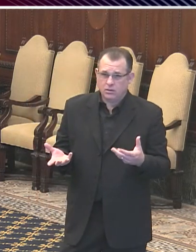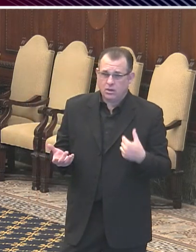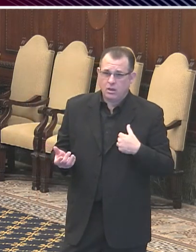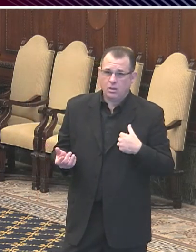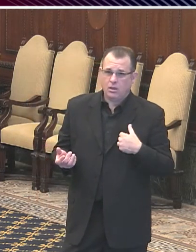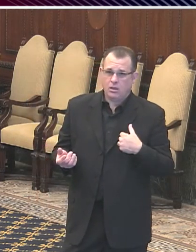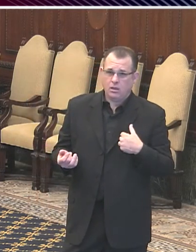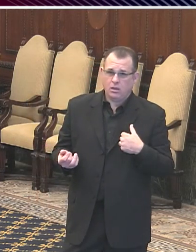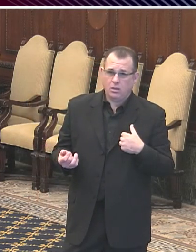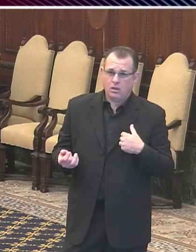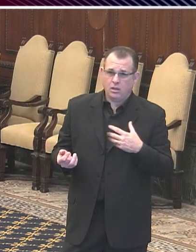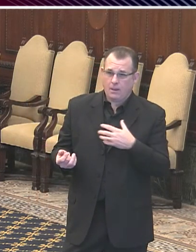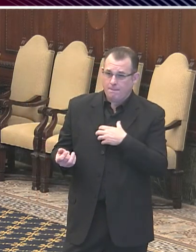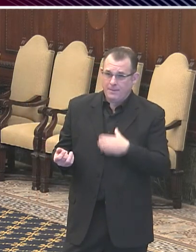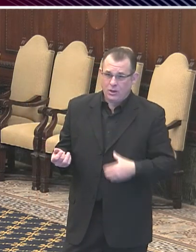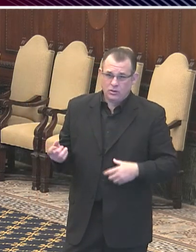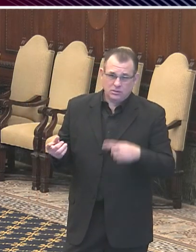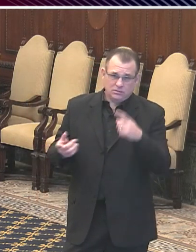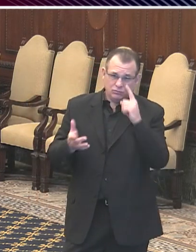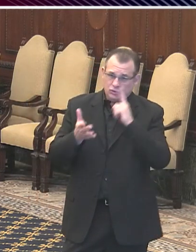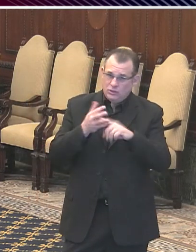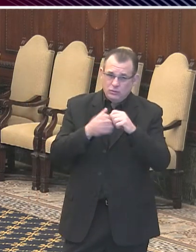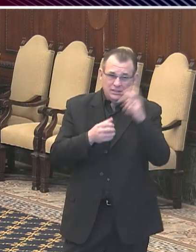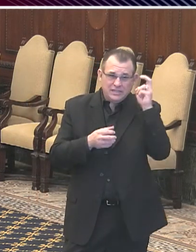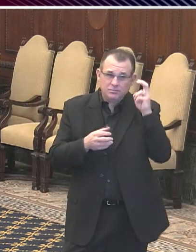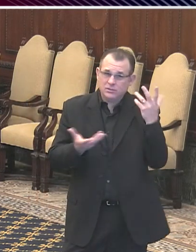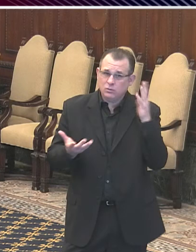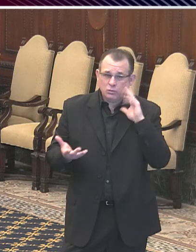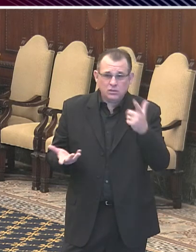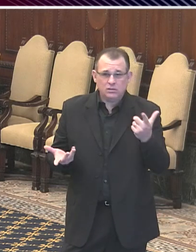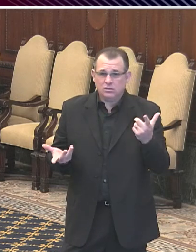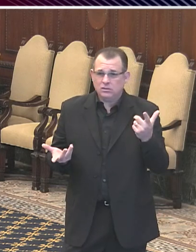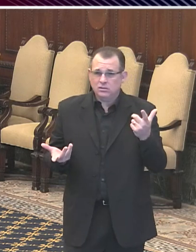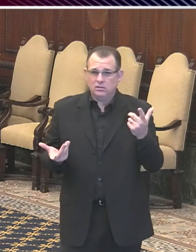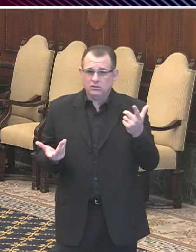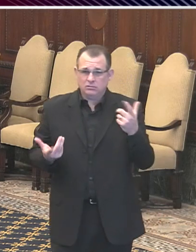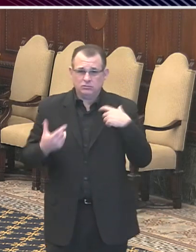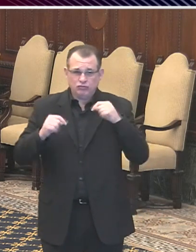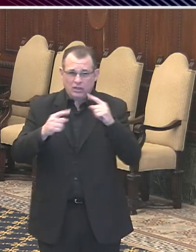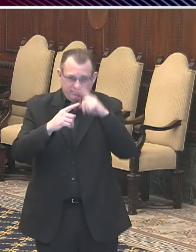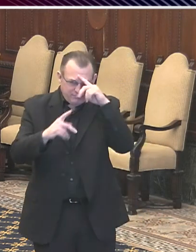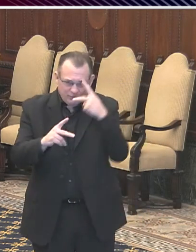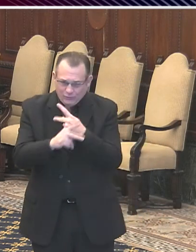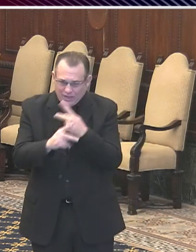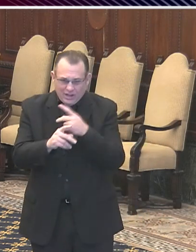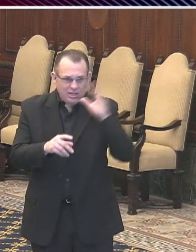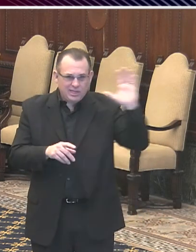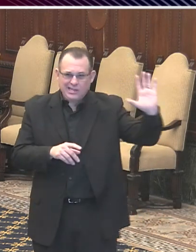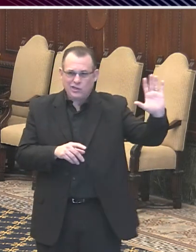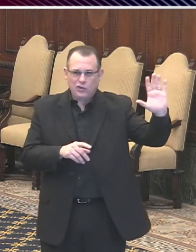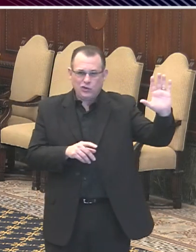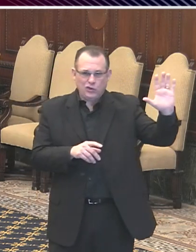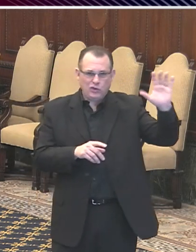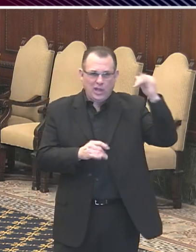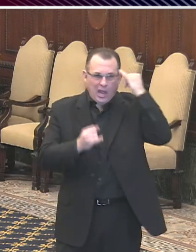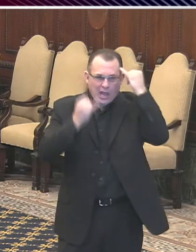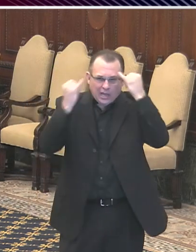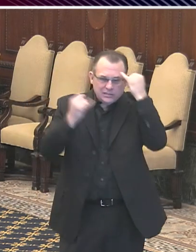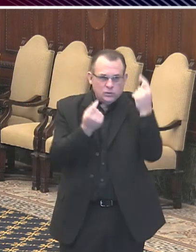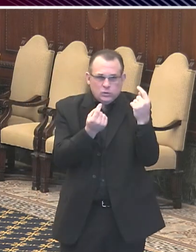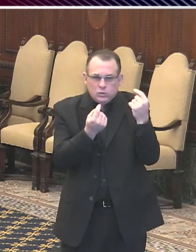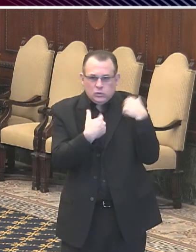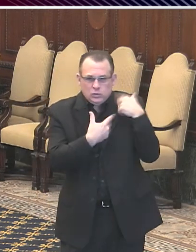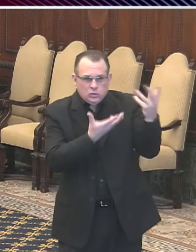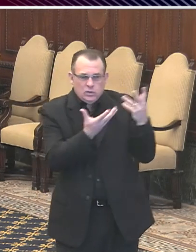We should check with SEPTA and get back to you and try to figure out what their idea is.